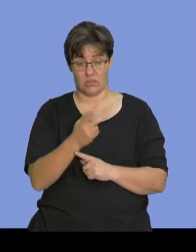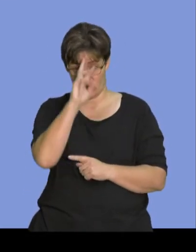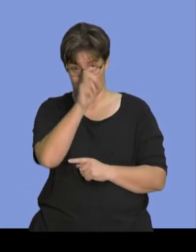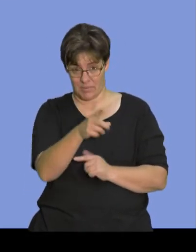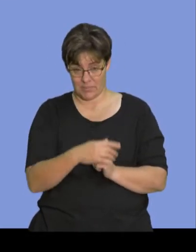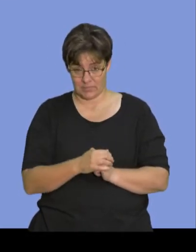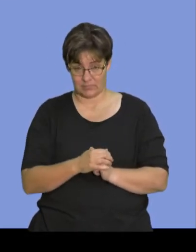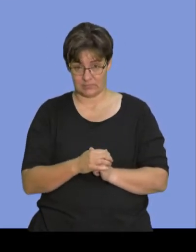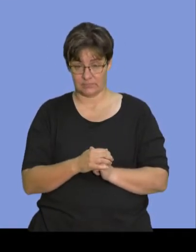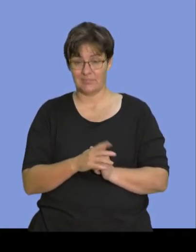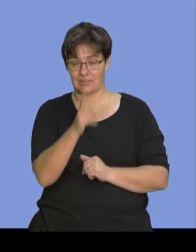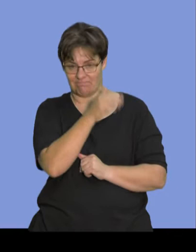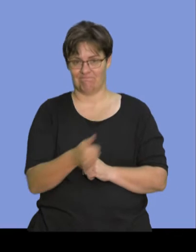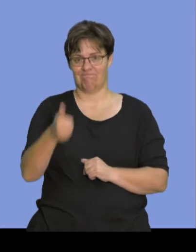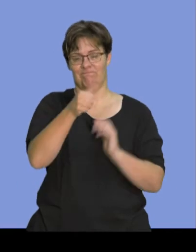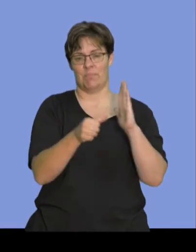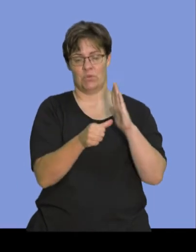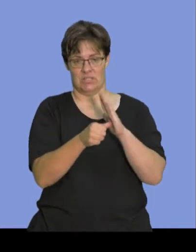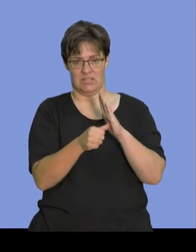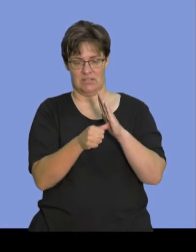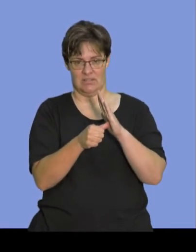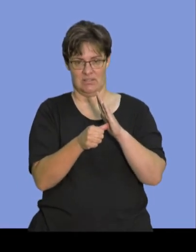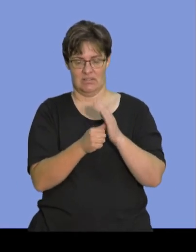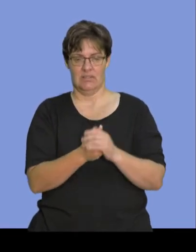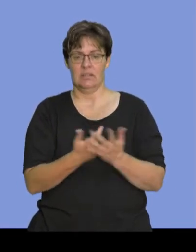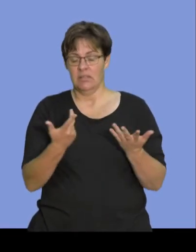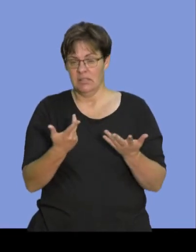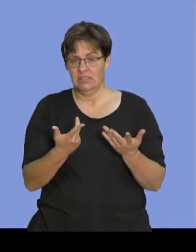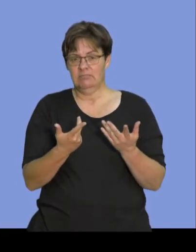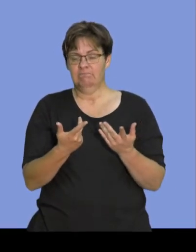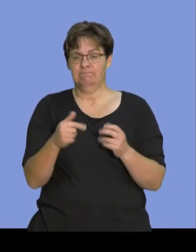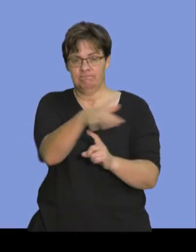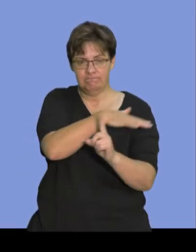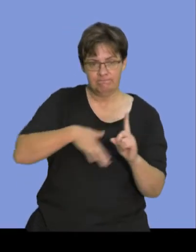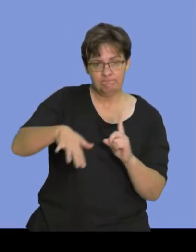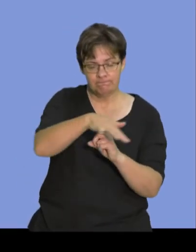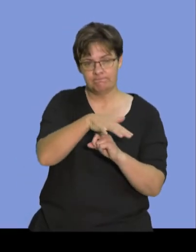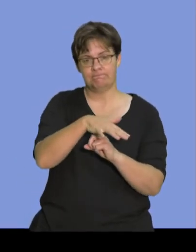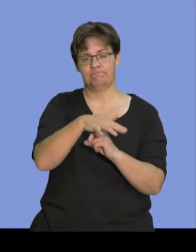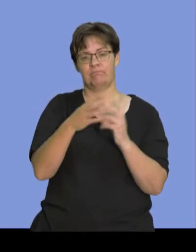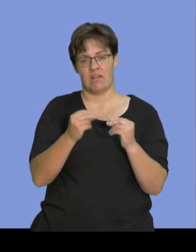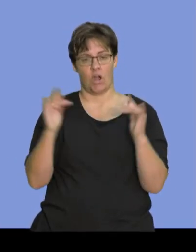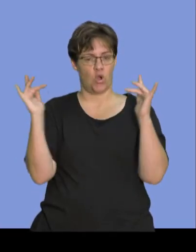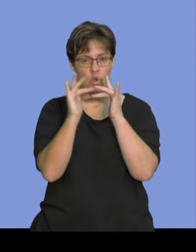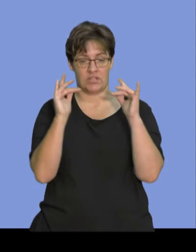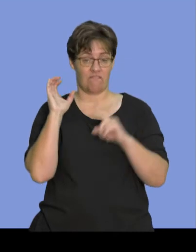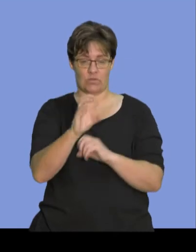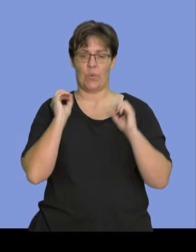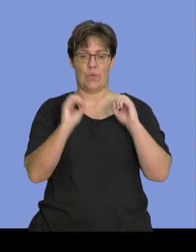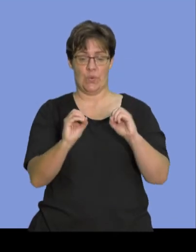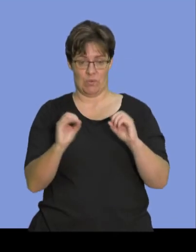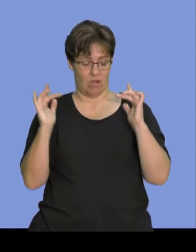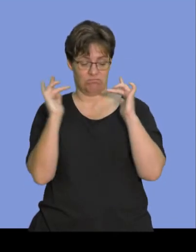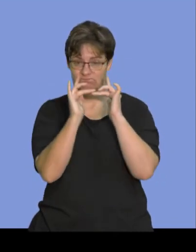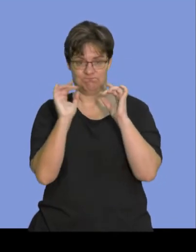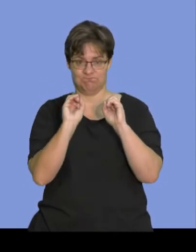okay? That's the main thing here, the direction of the field, because in a field, you've got a non-contact force.